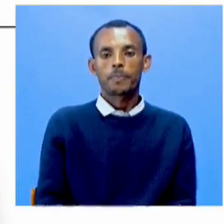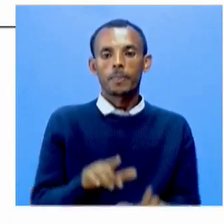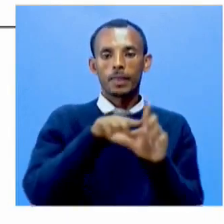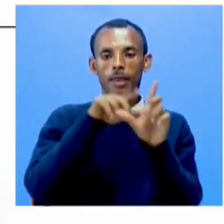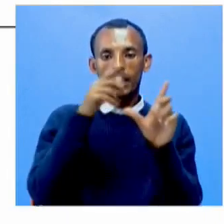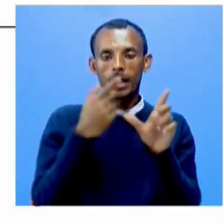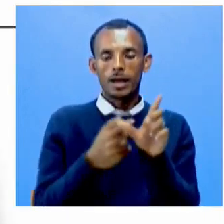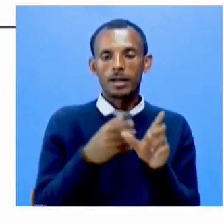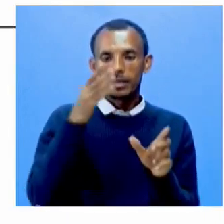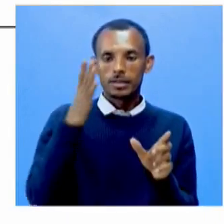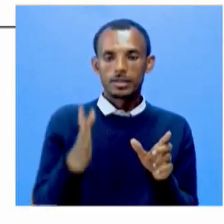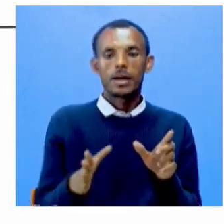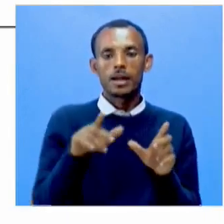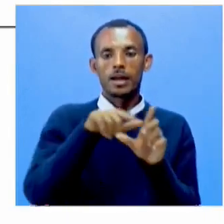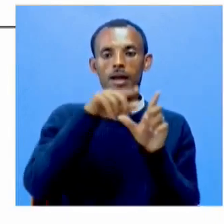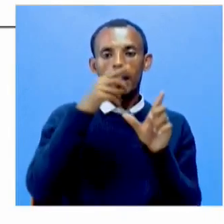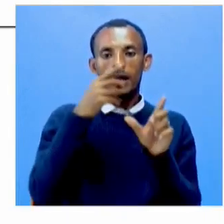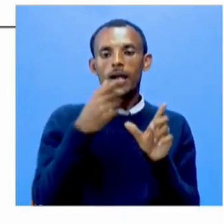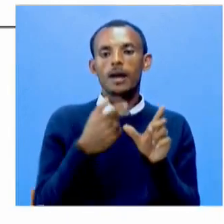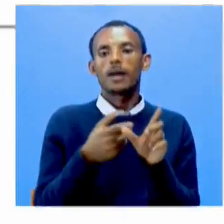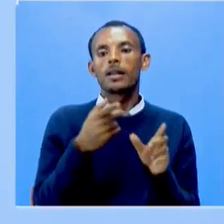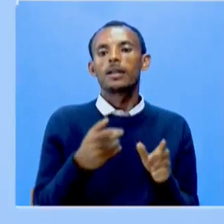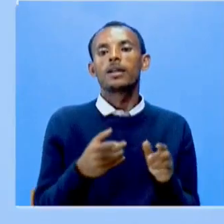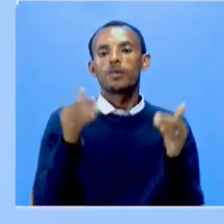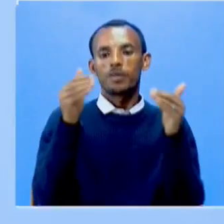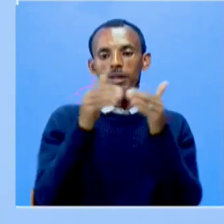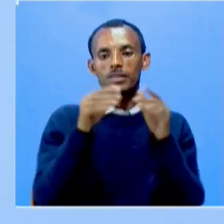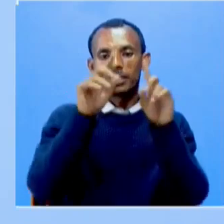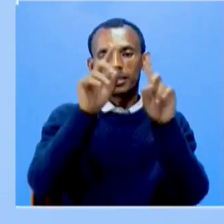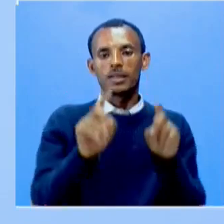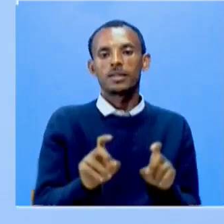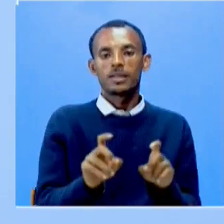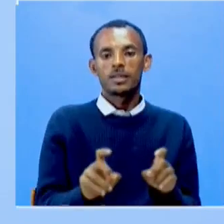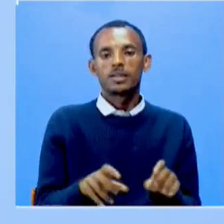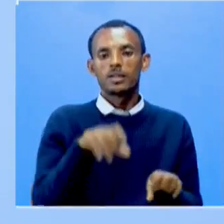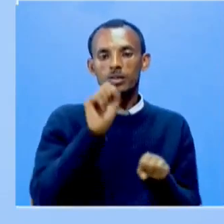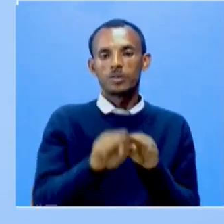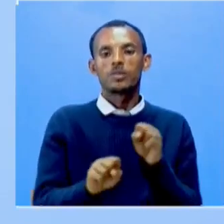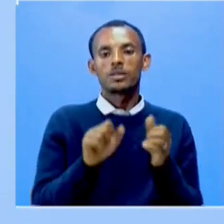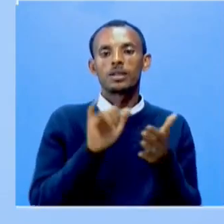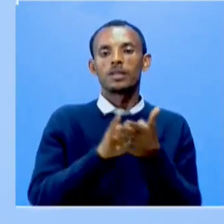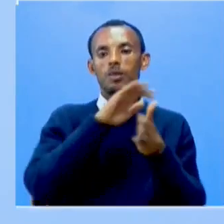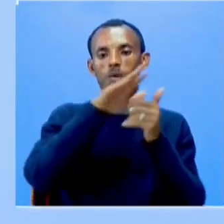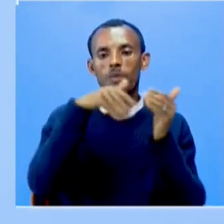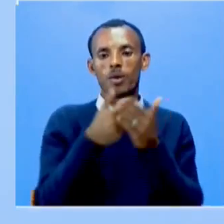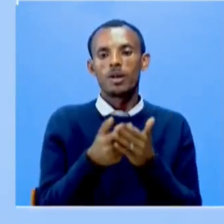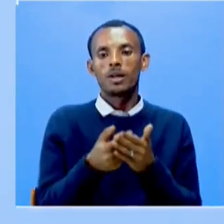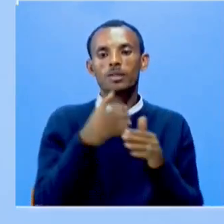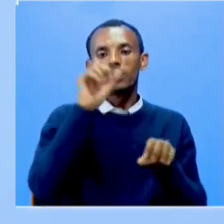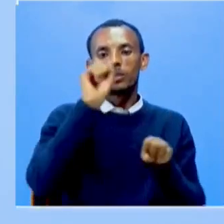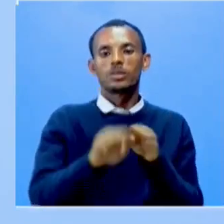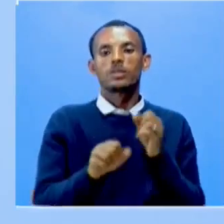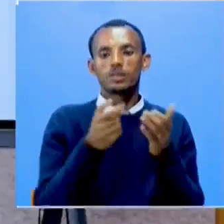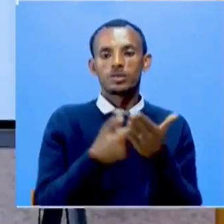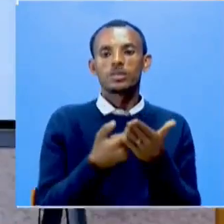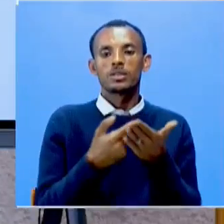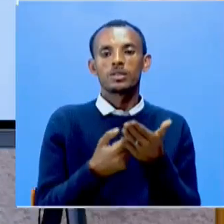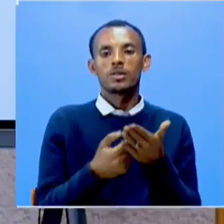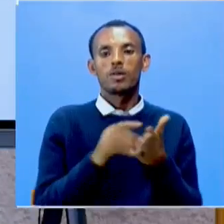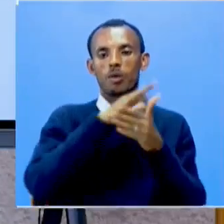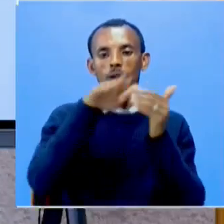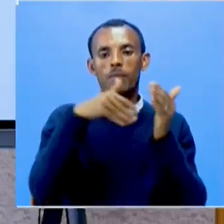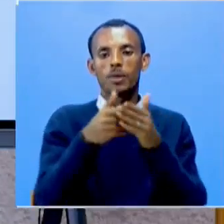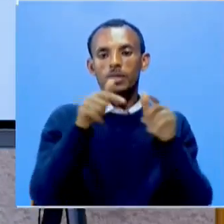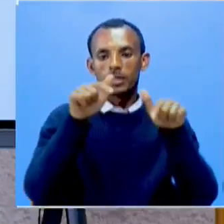angle, side, angle, congruency test. So that's it. So this is all